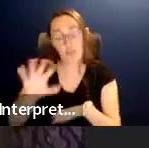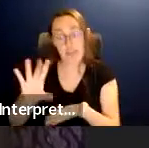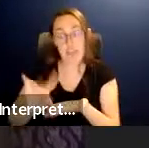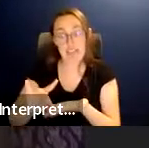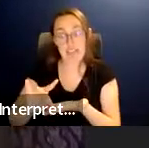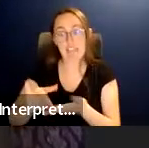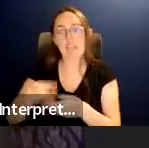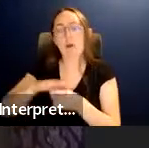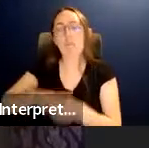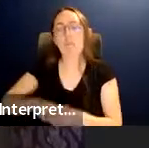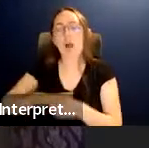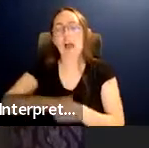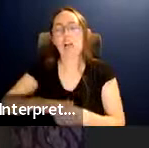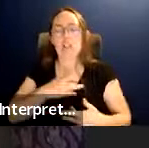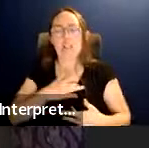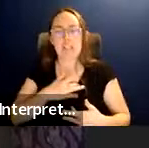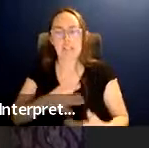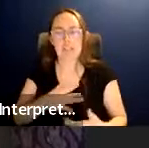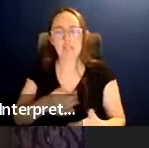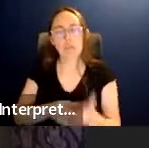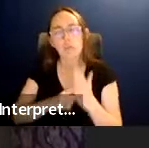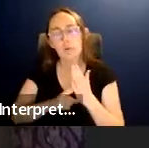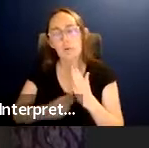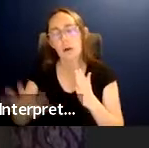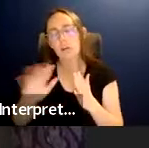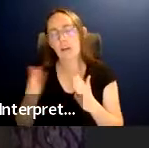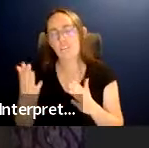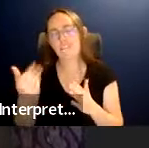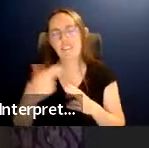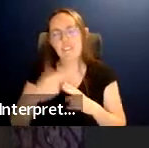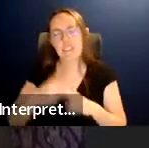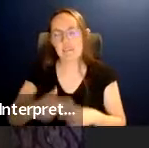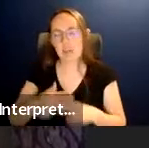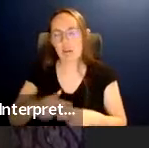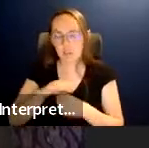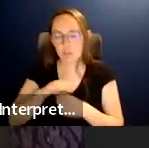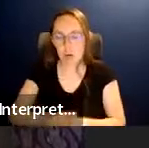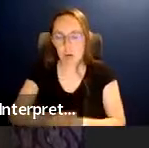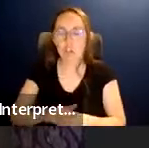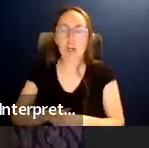takes about 15 pounds of pressure for about, 5 seconds.